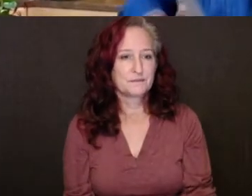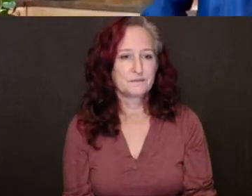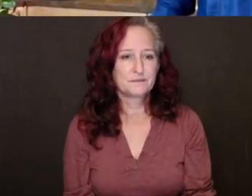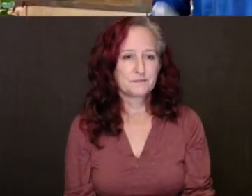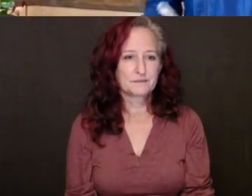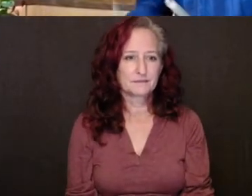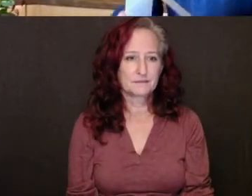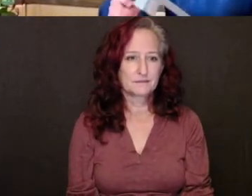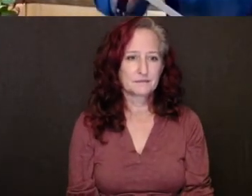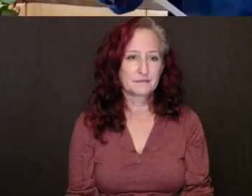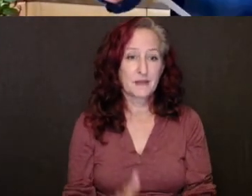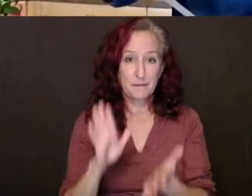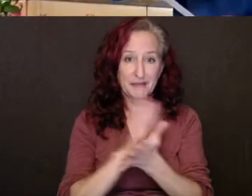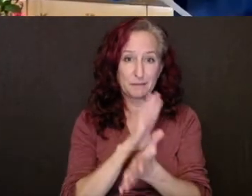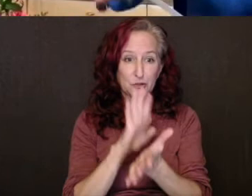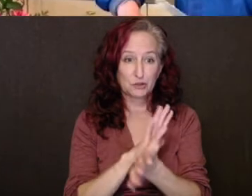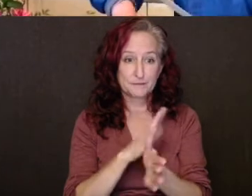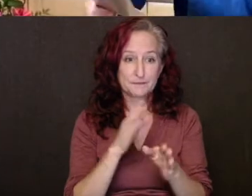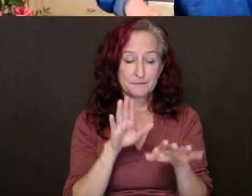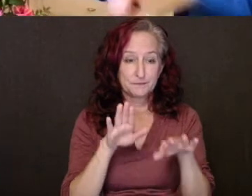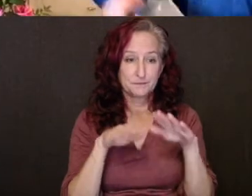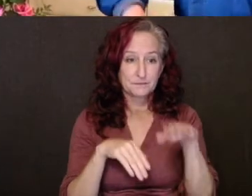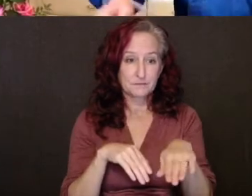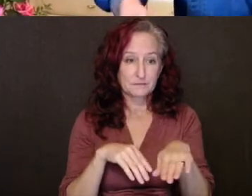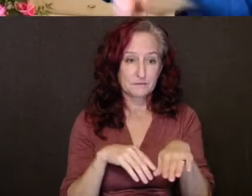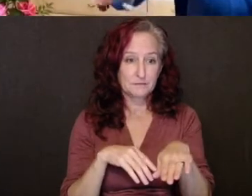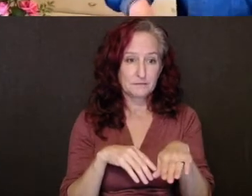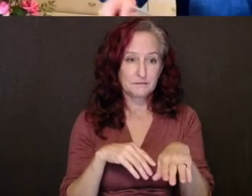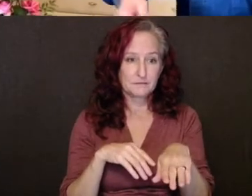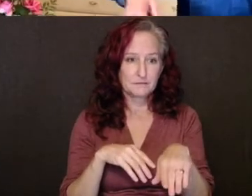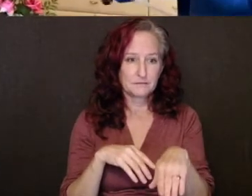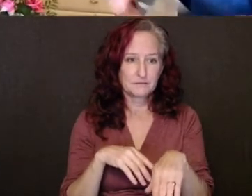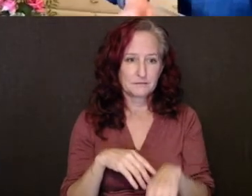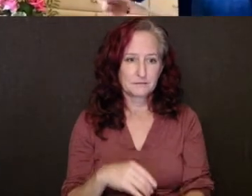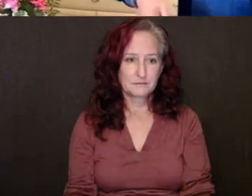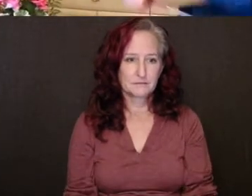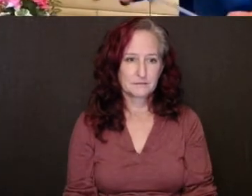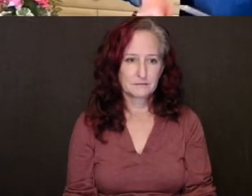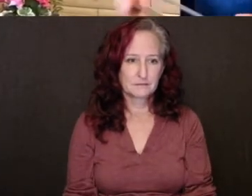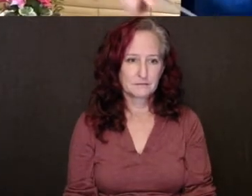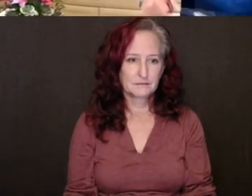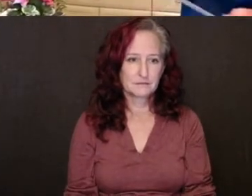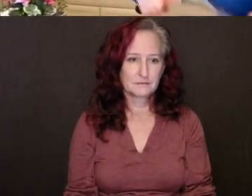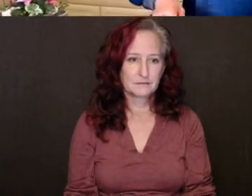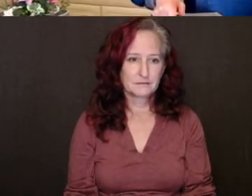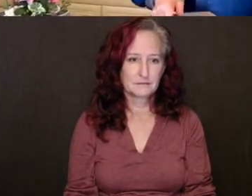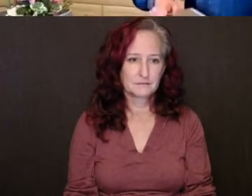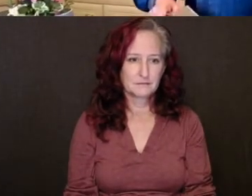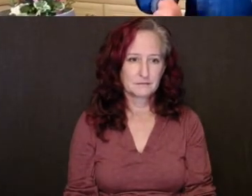This is diamond. I actually sharpen my knife. 1, 2, 3. I can literally sharpen my